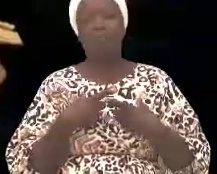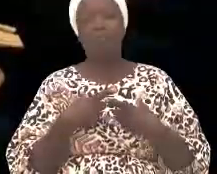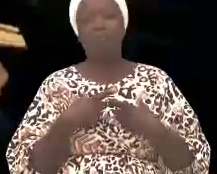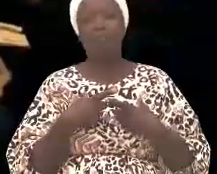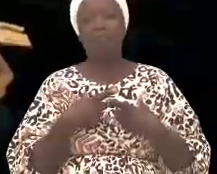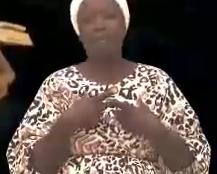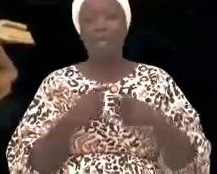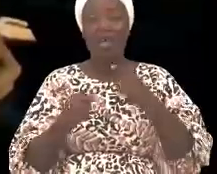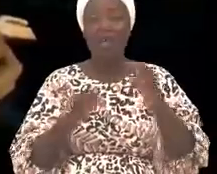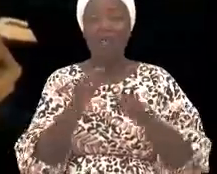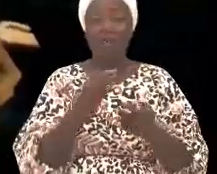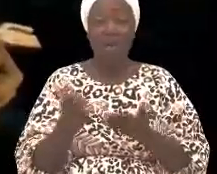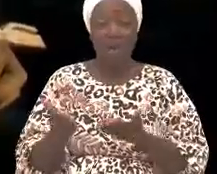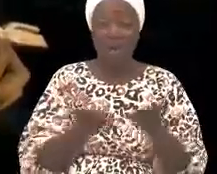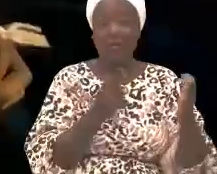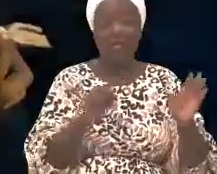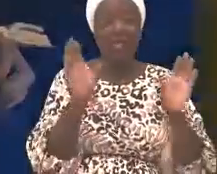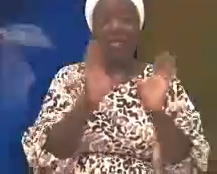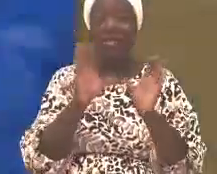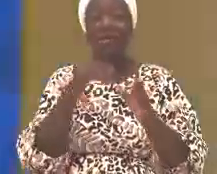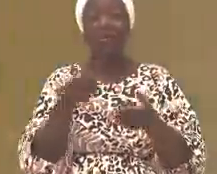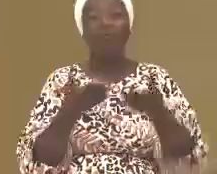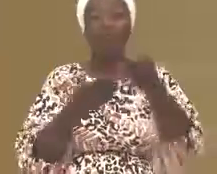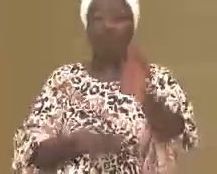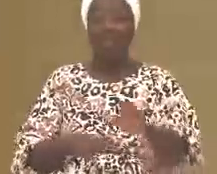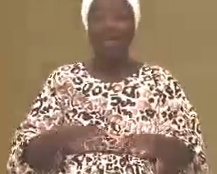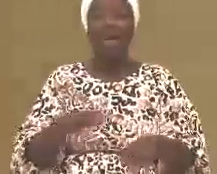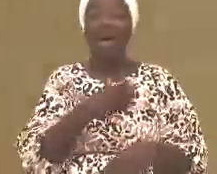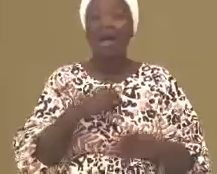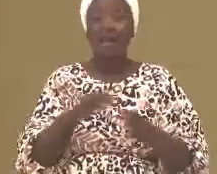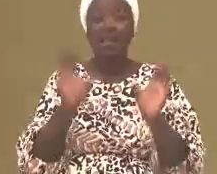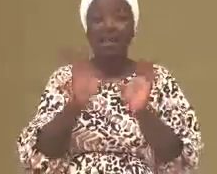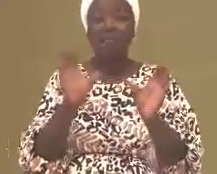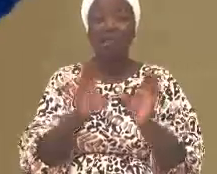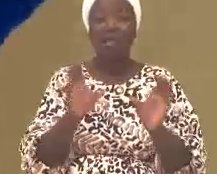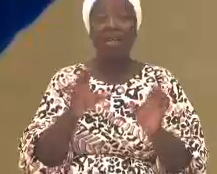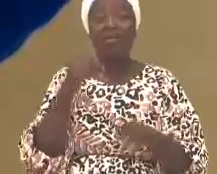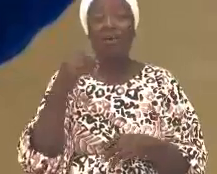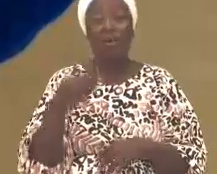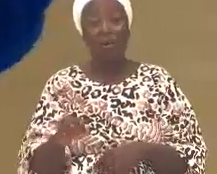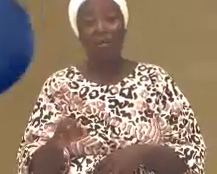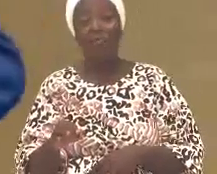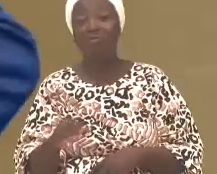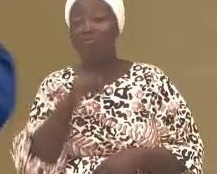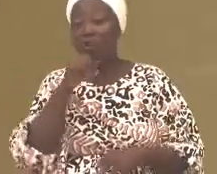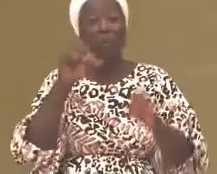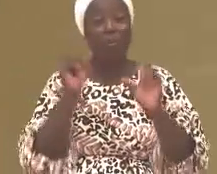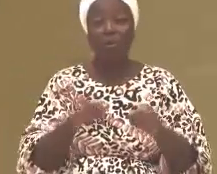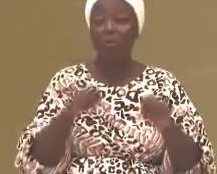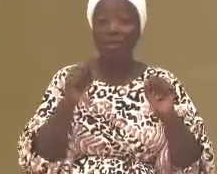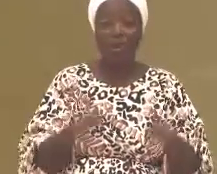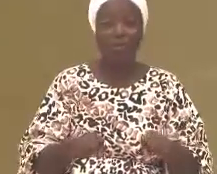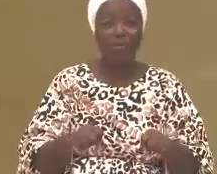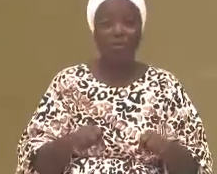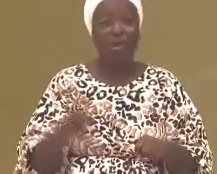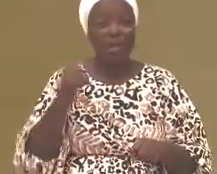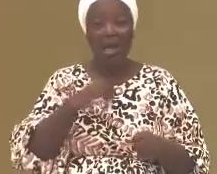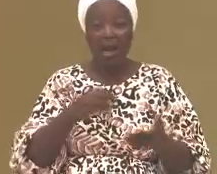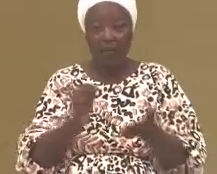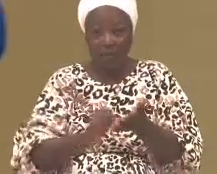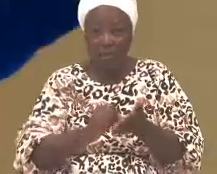are carrying the certificate of death, and the certificate of impossibility, they have written it down there.